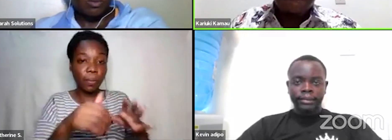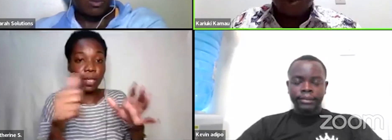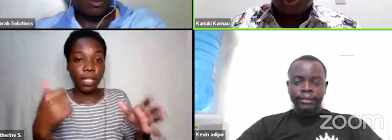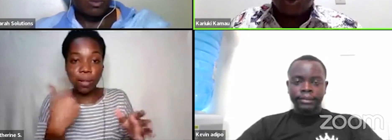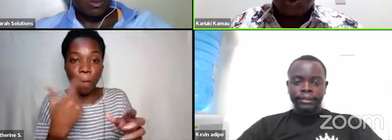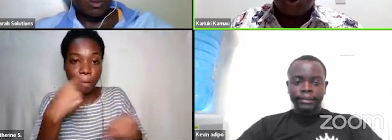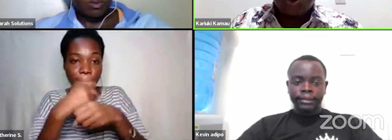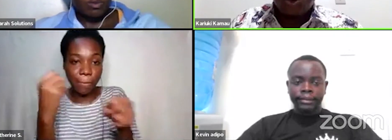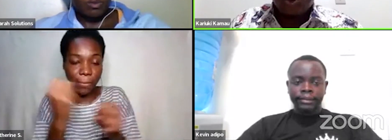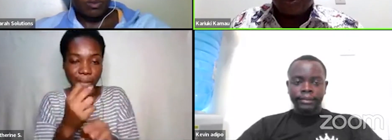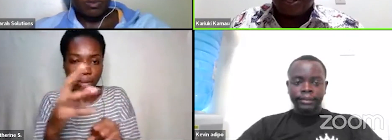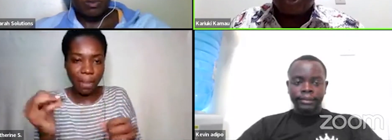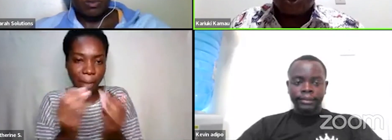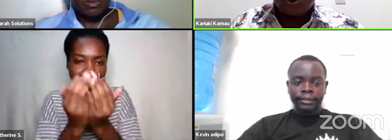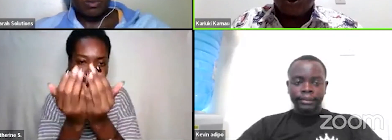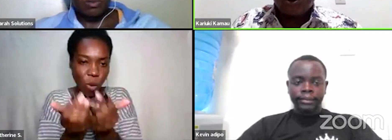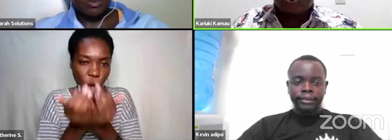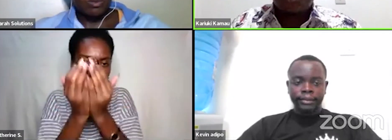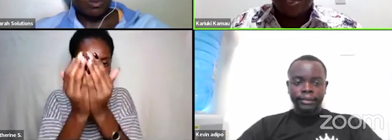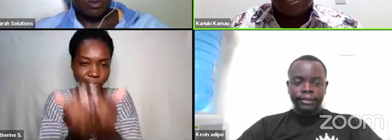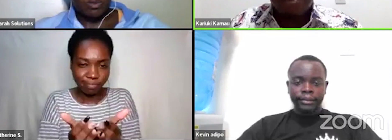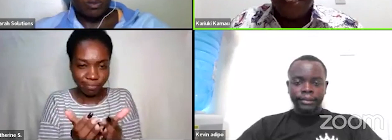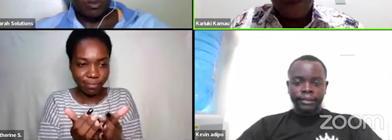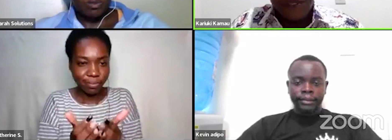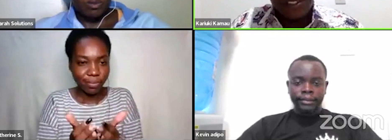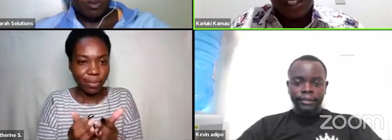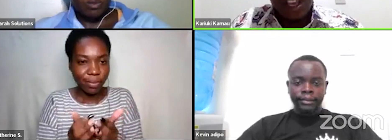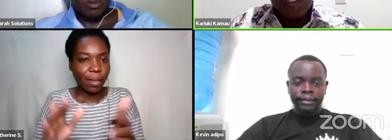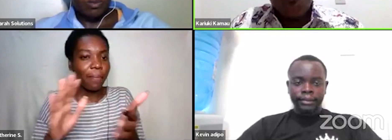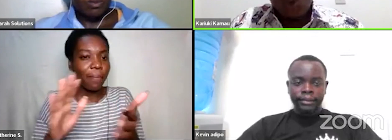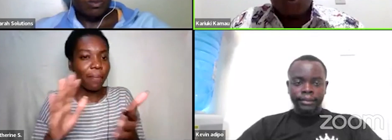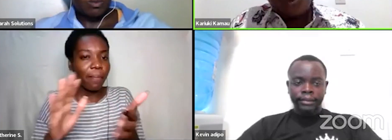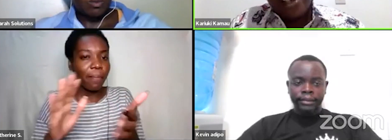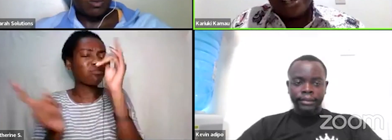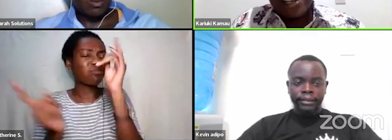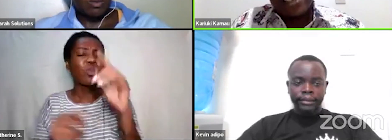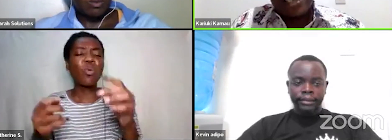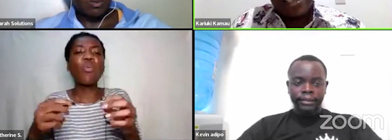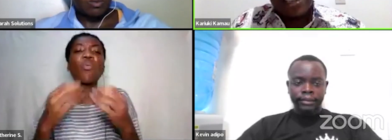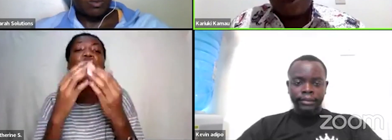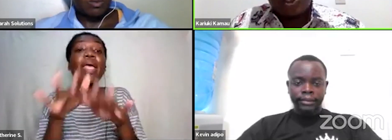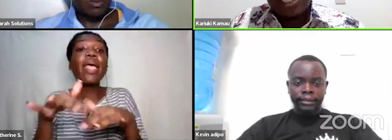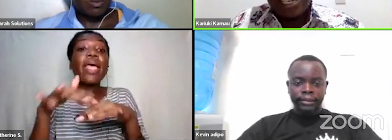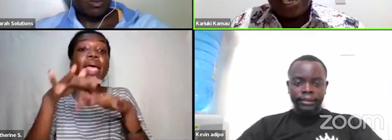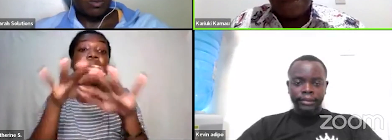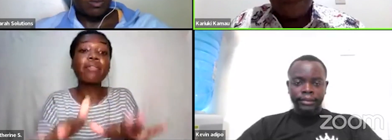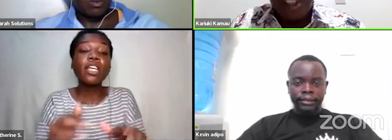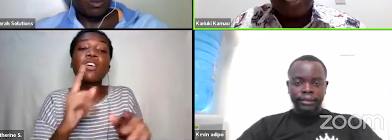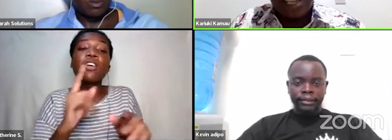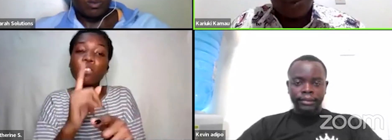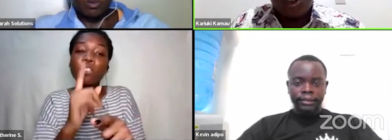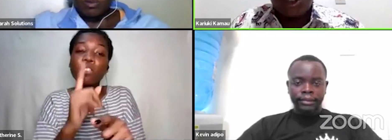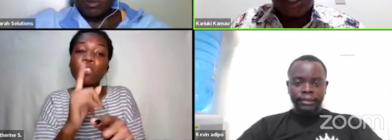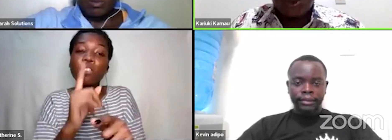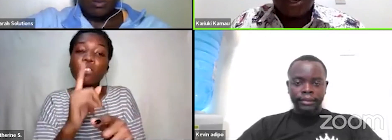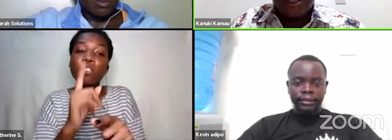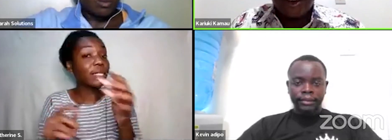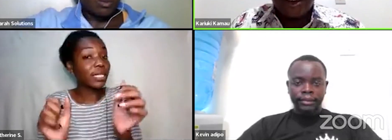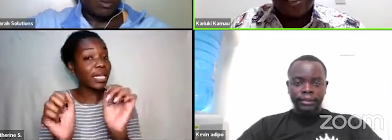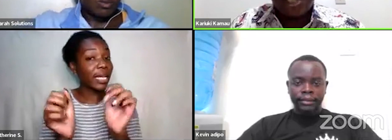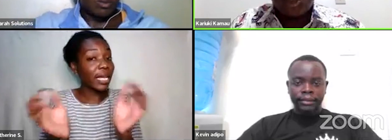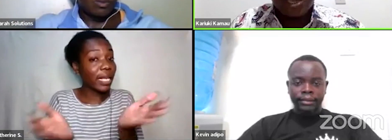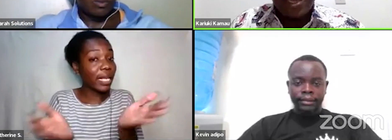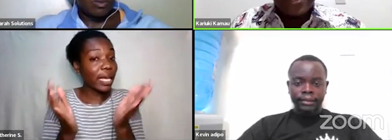making their boat to be hit by the waves. So what we encourage about retaining employees and what we do